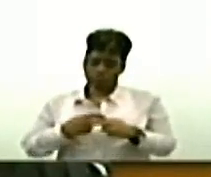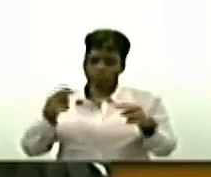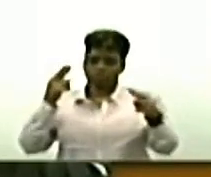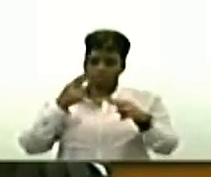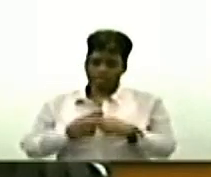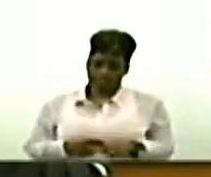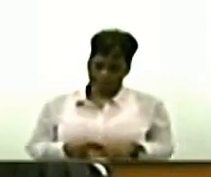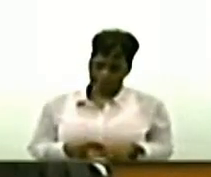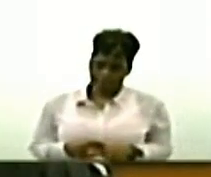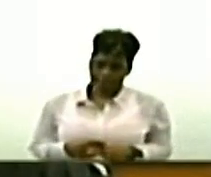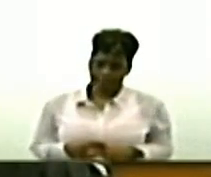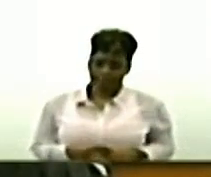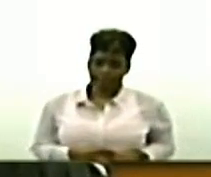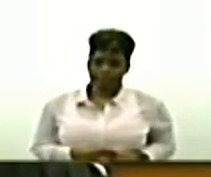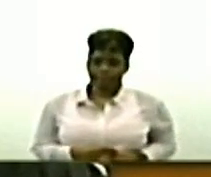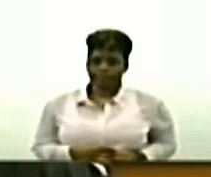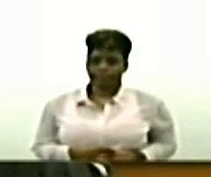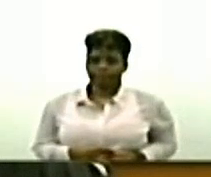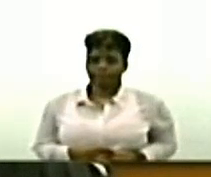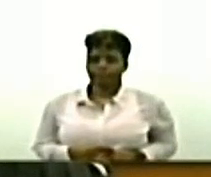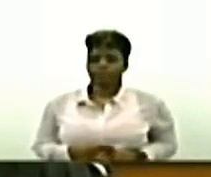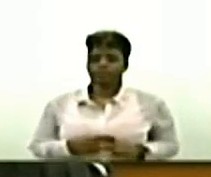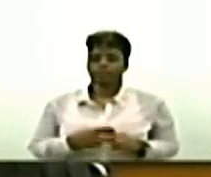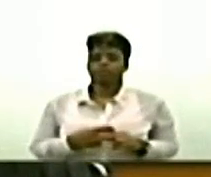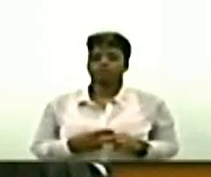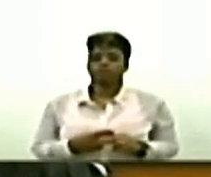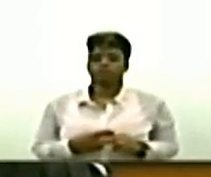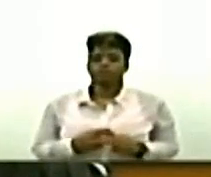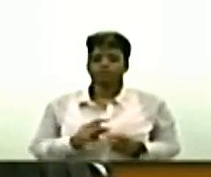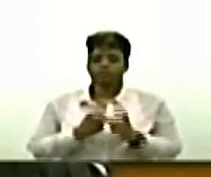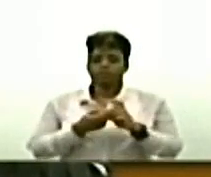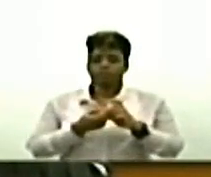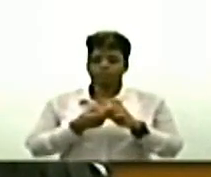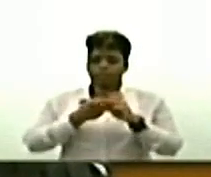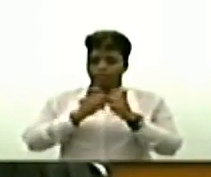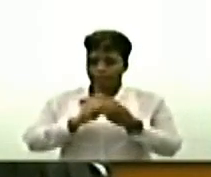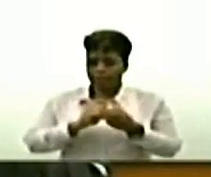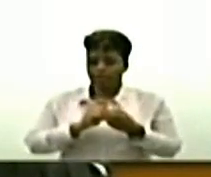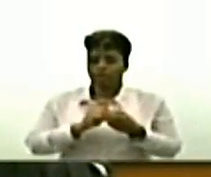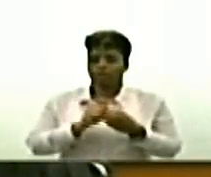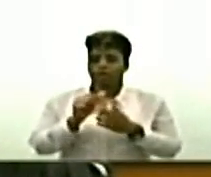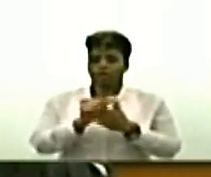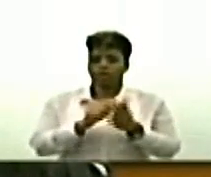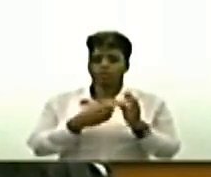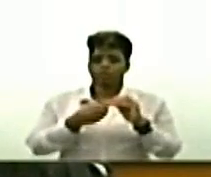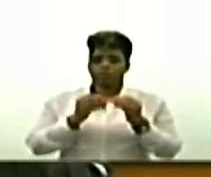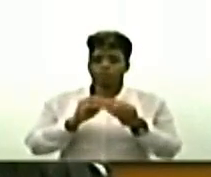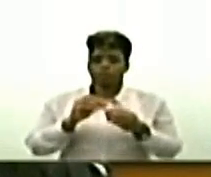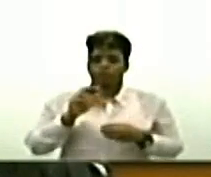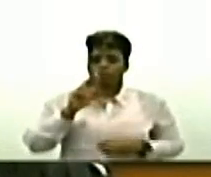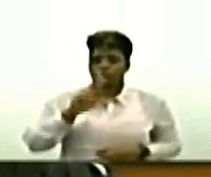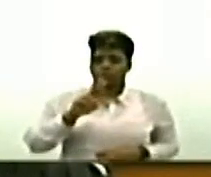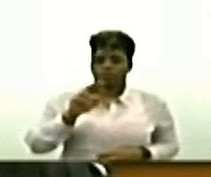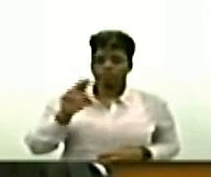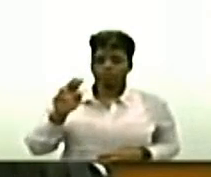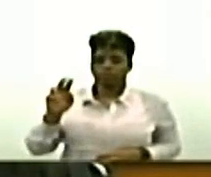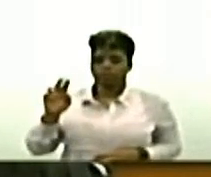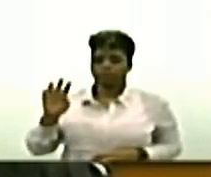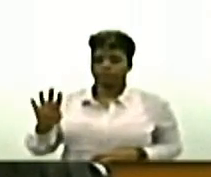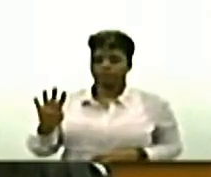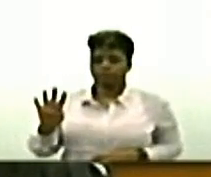Bill for an Act to amend the Abatement of Litter Act number 24 of 2015, shortly